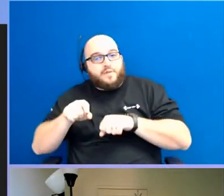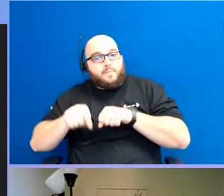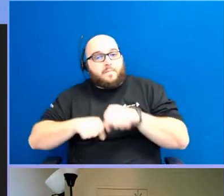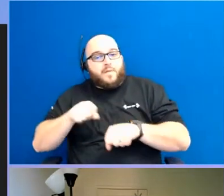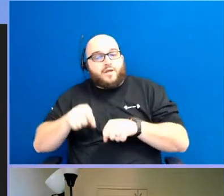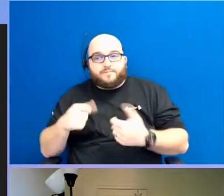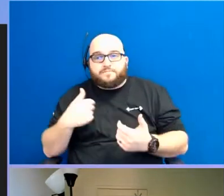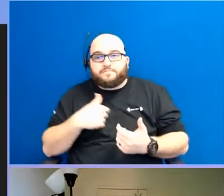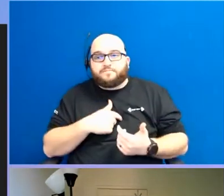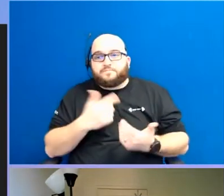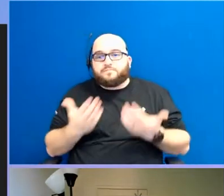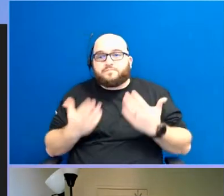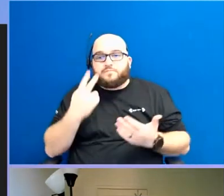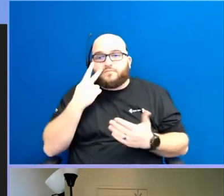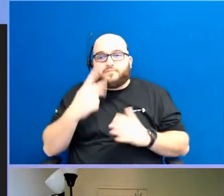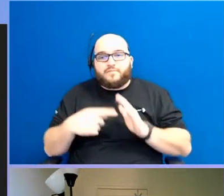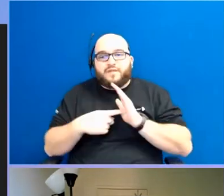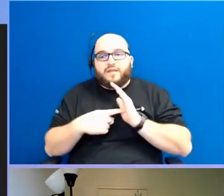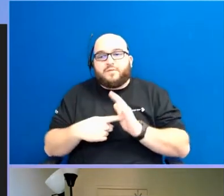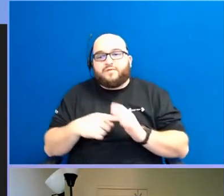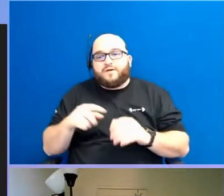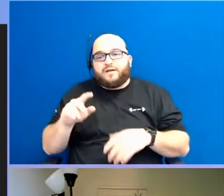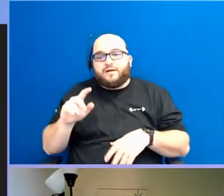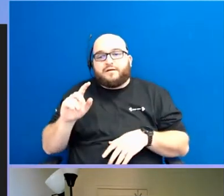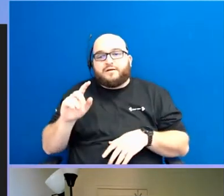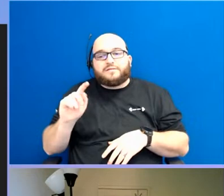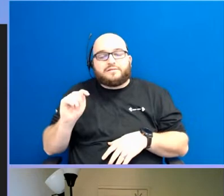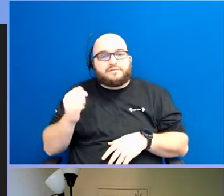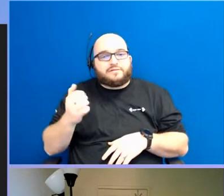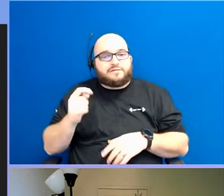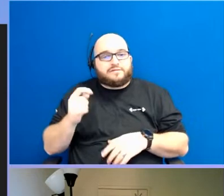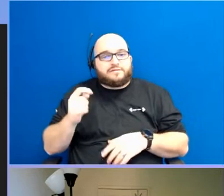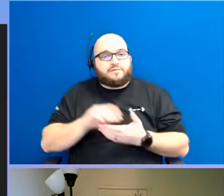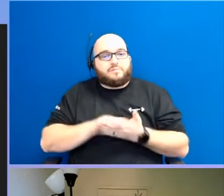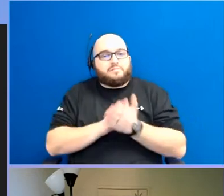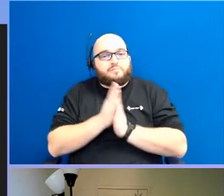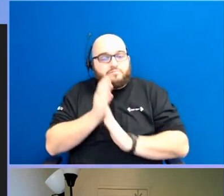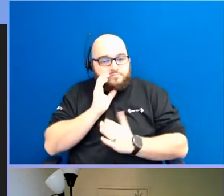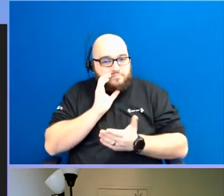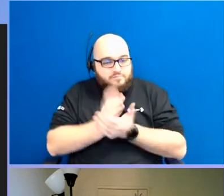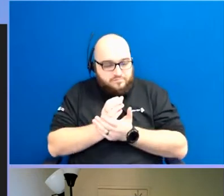We've probably seen examples of text-to-image images